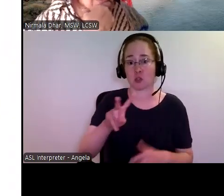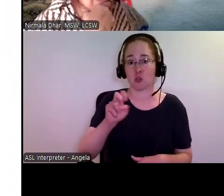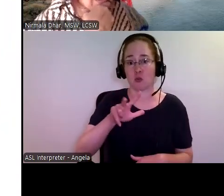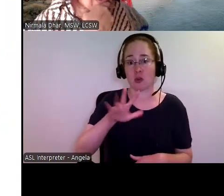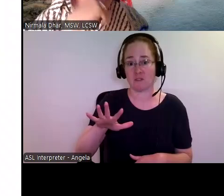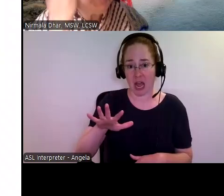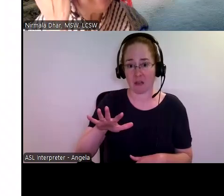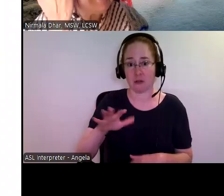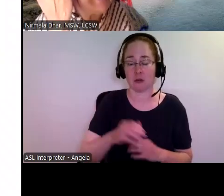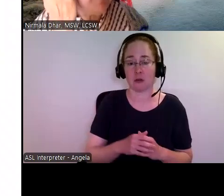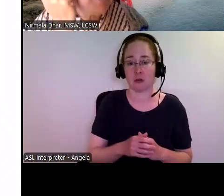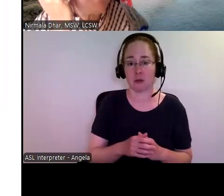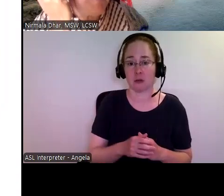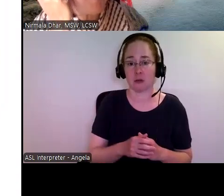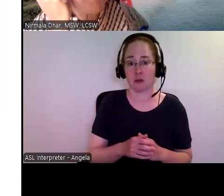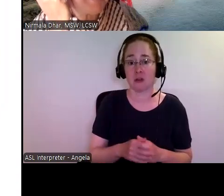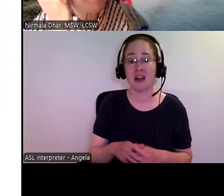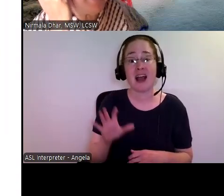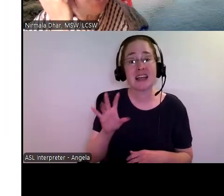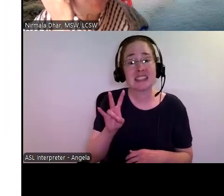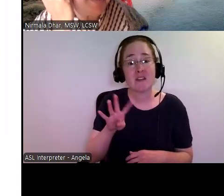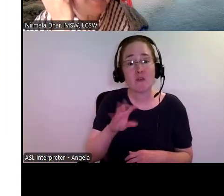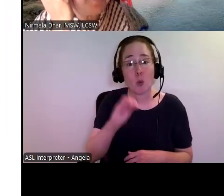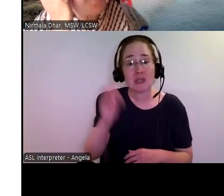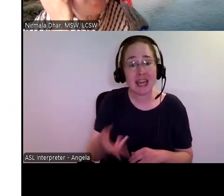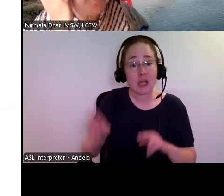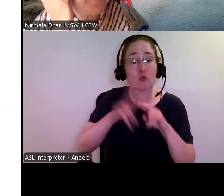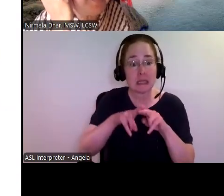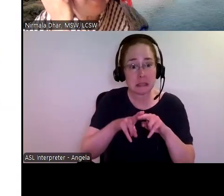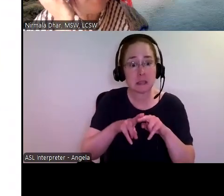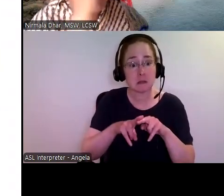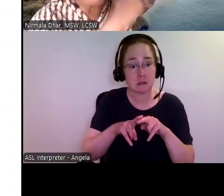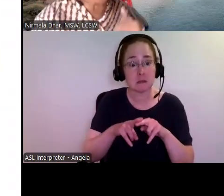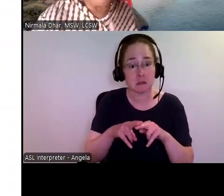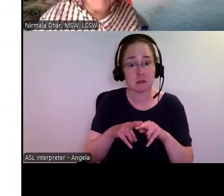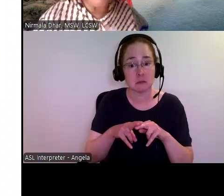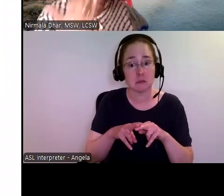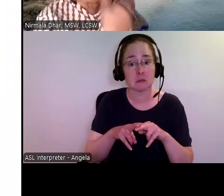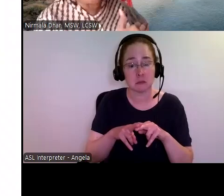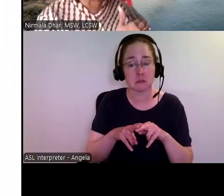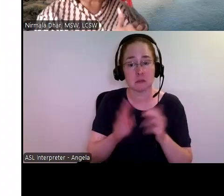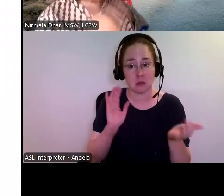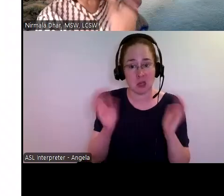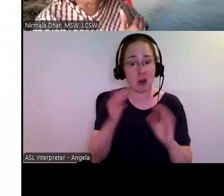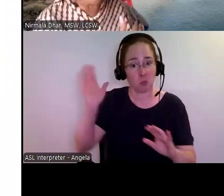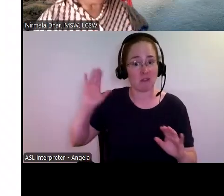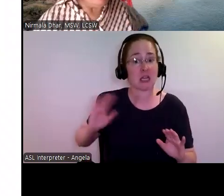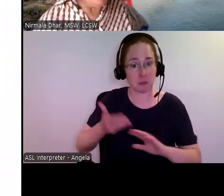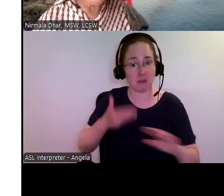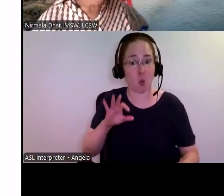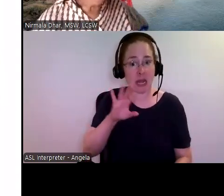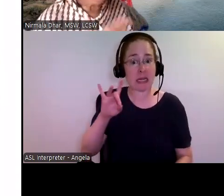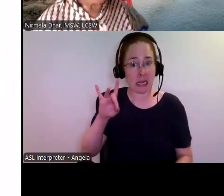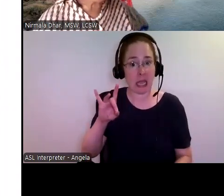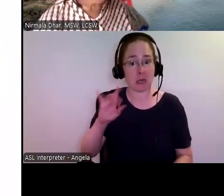53,235, which was a 74% increase from before